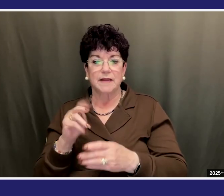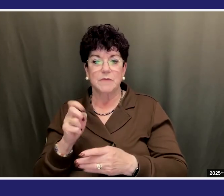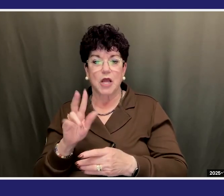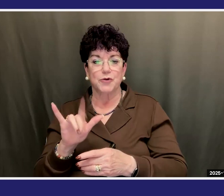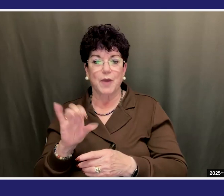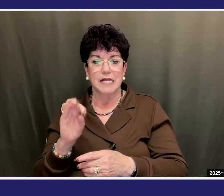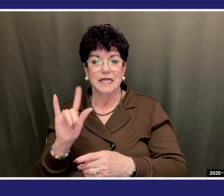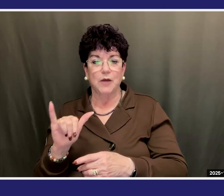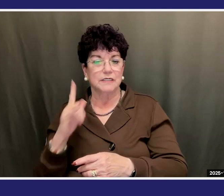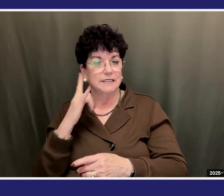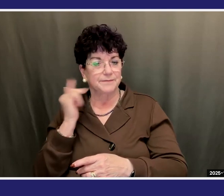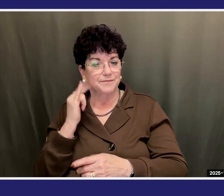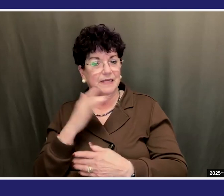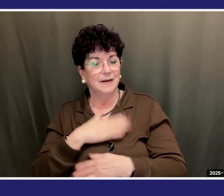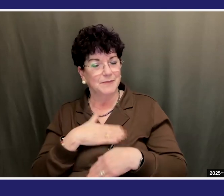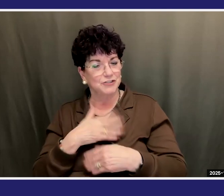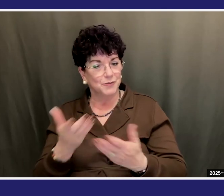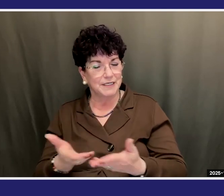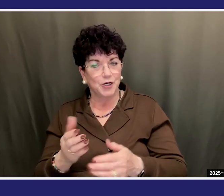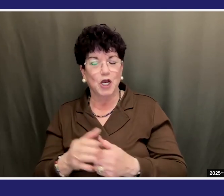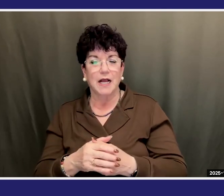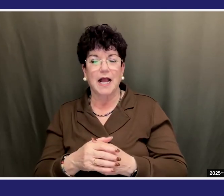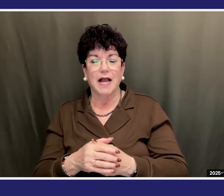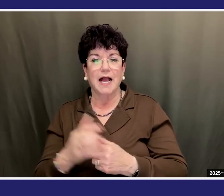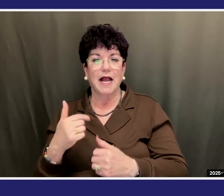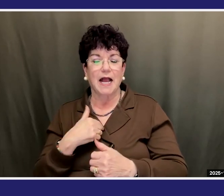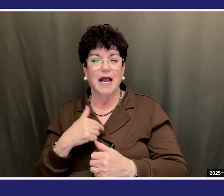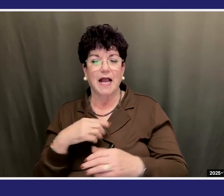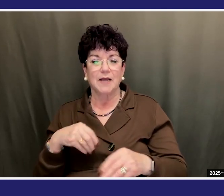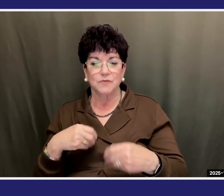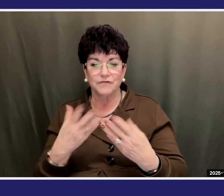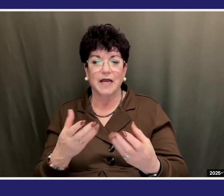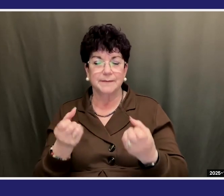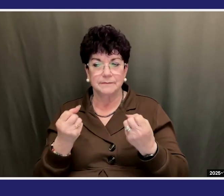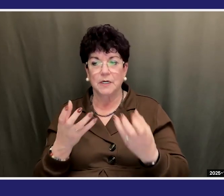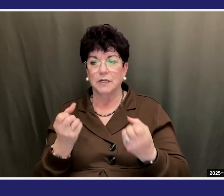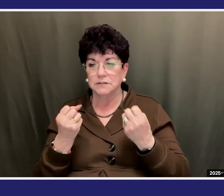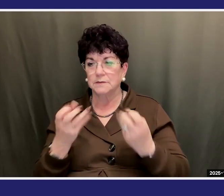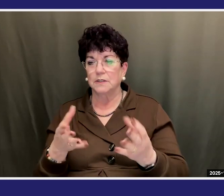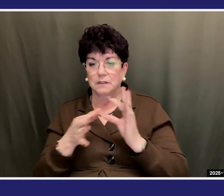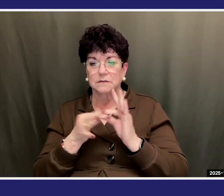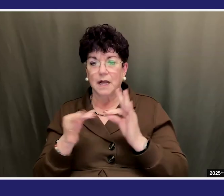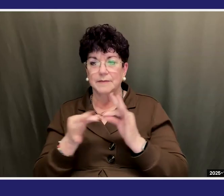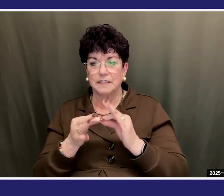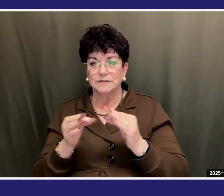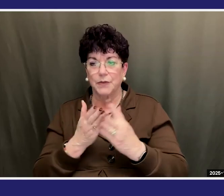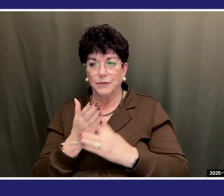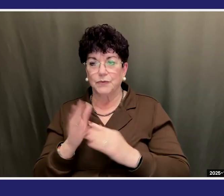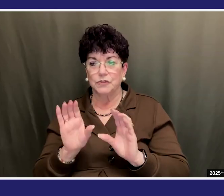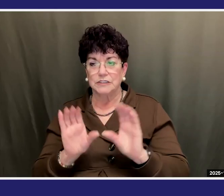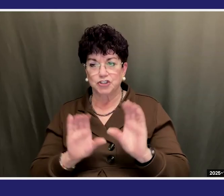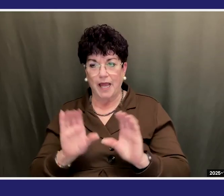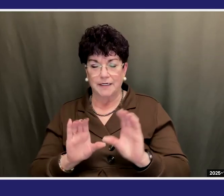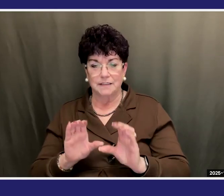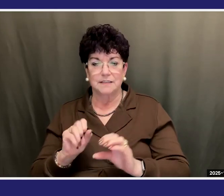pleasure to be here. I've provided multiple comments in the chat, so